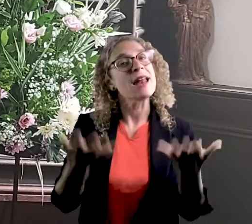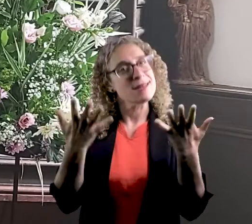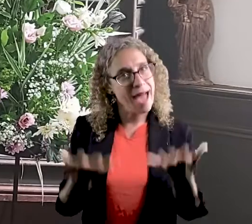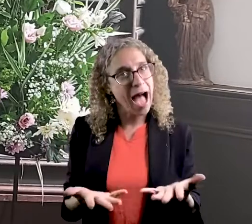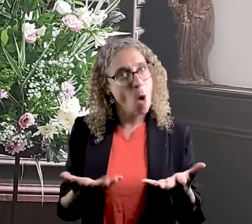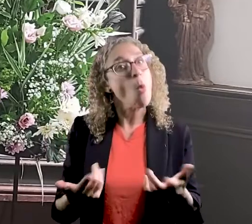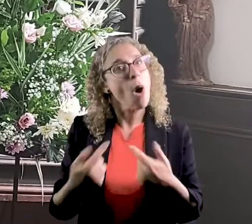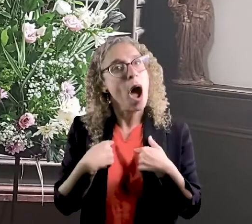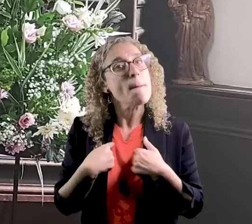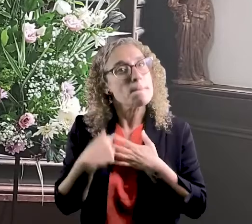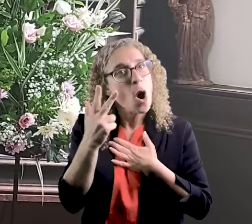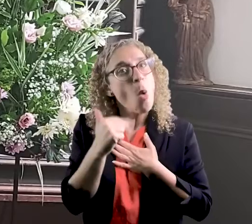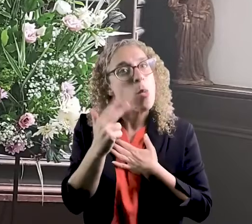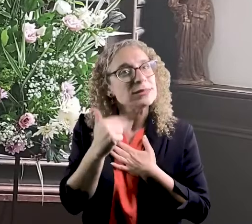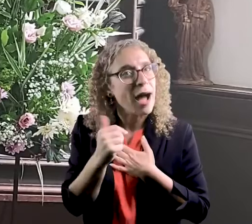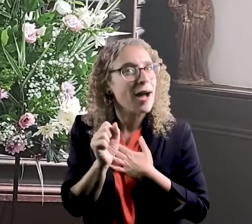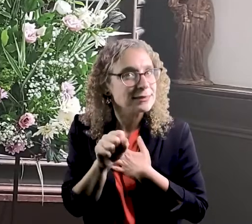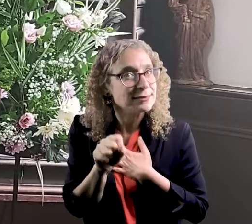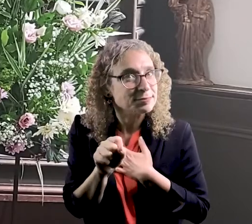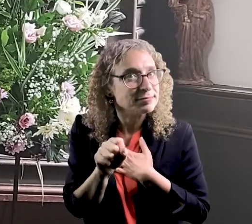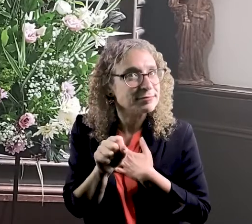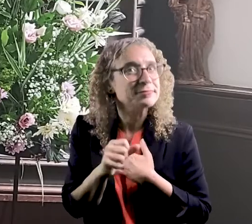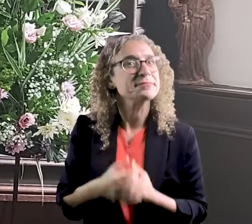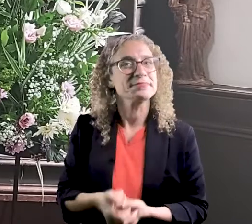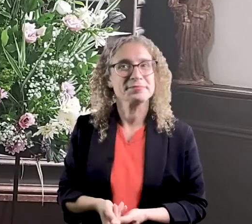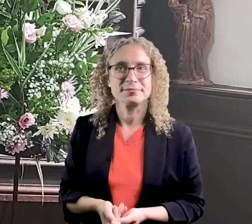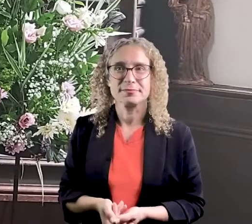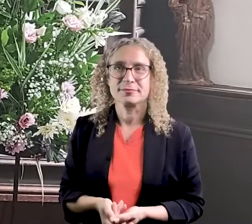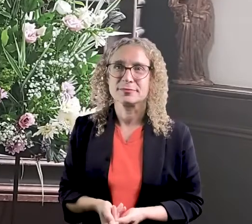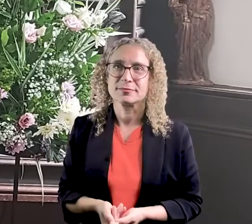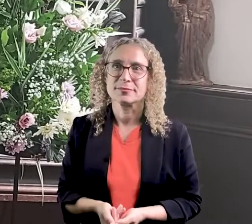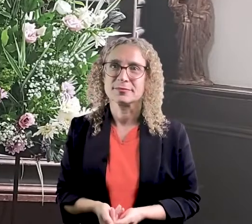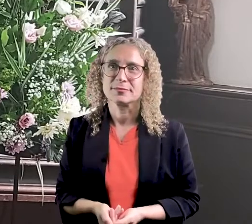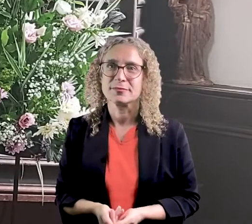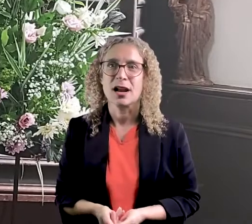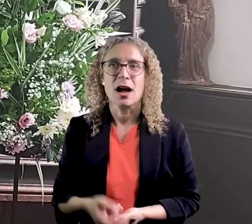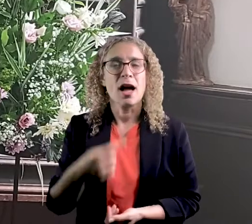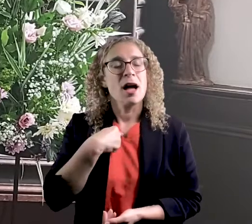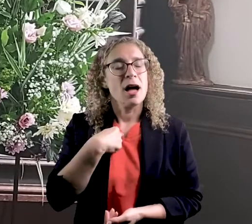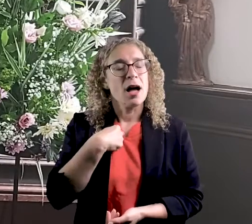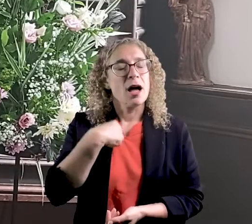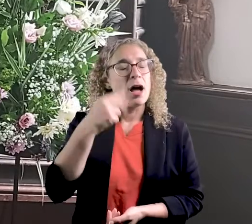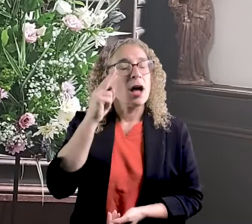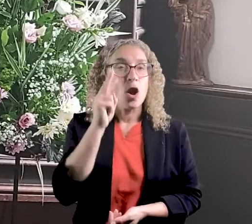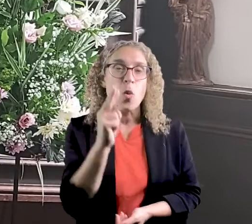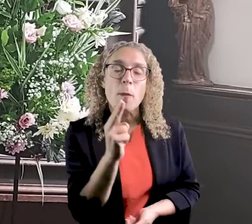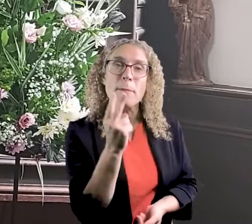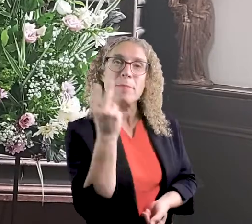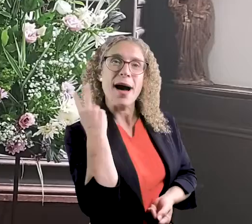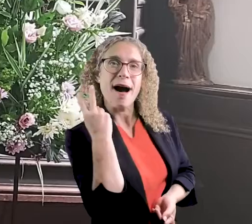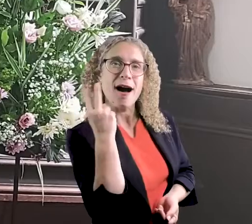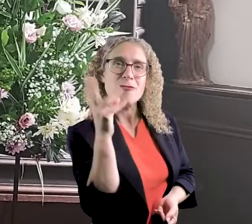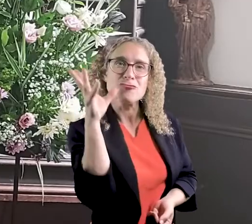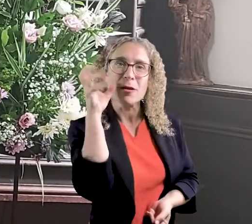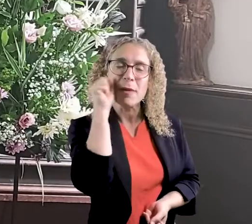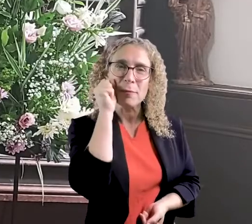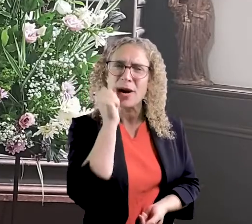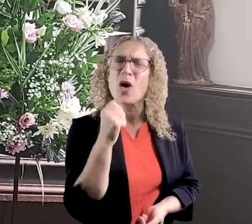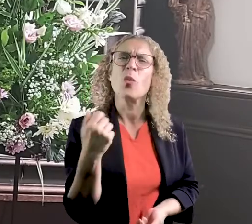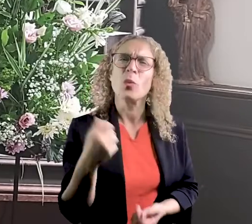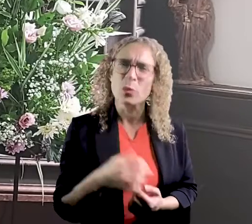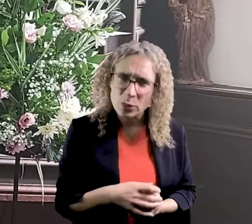I'm older, I'm finding it so helpful to look back to see how God